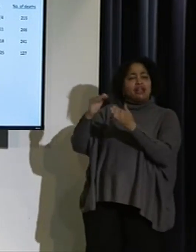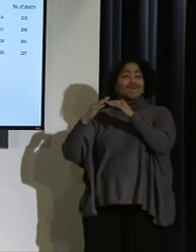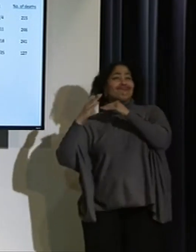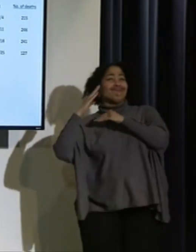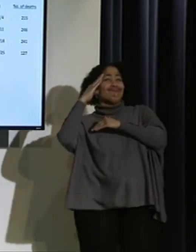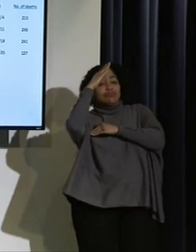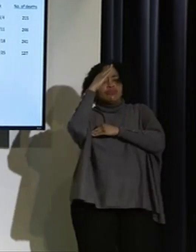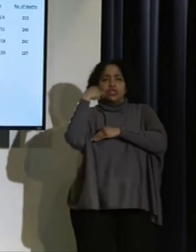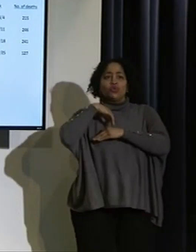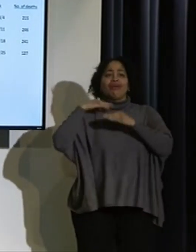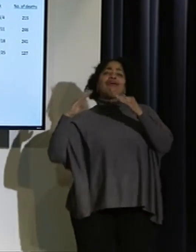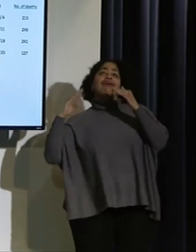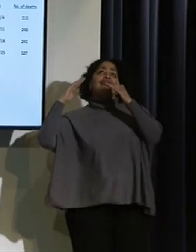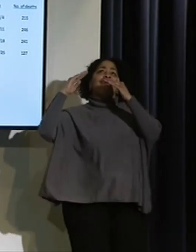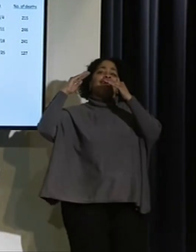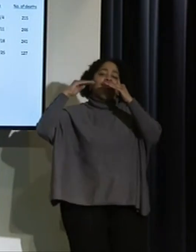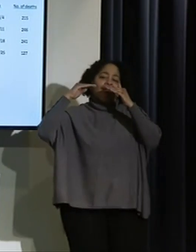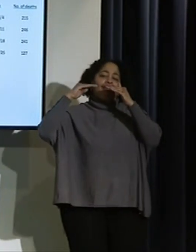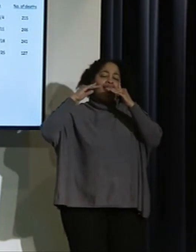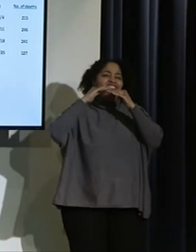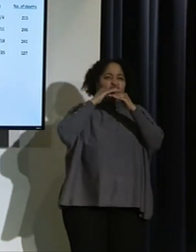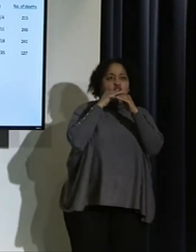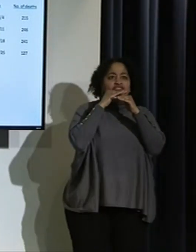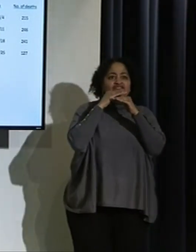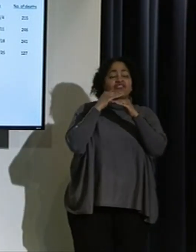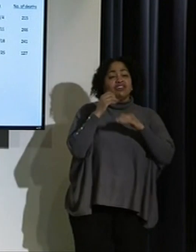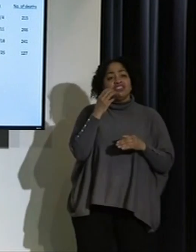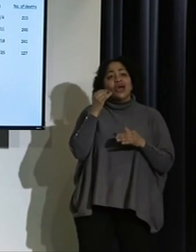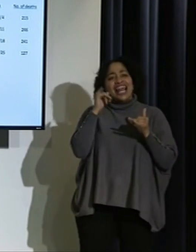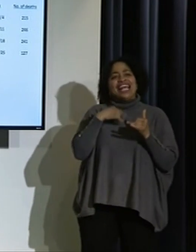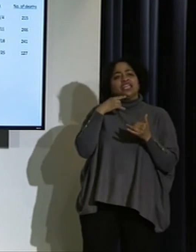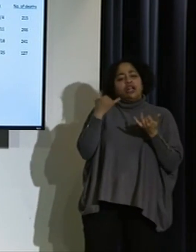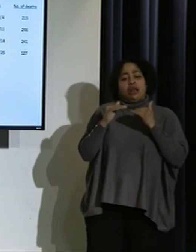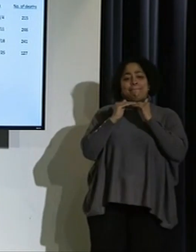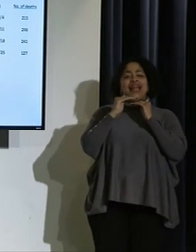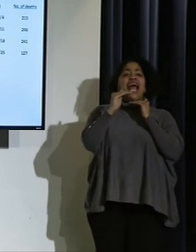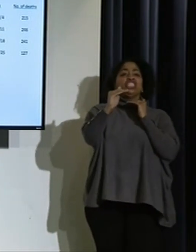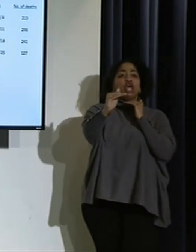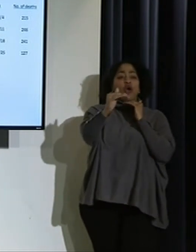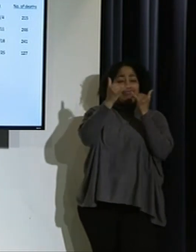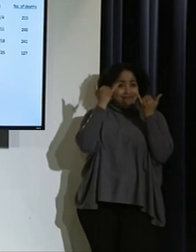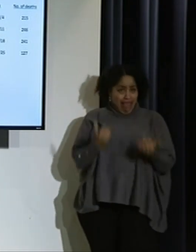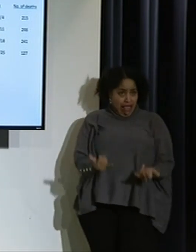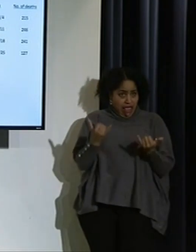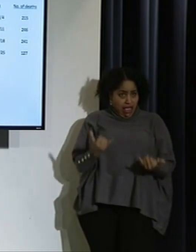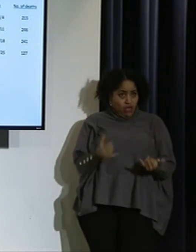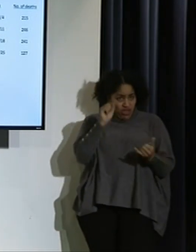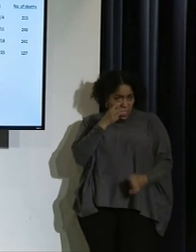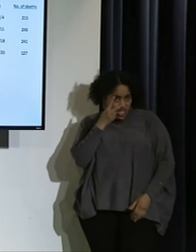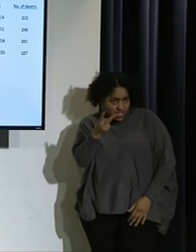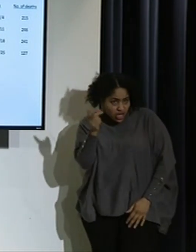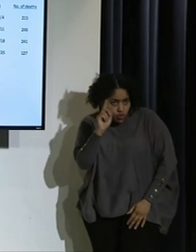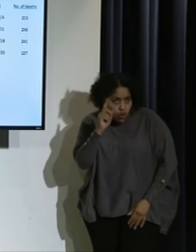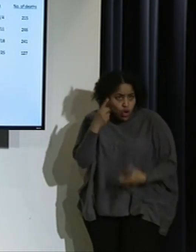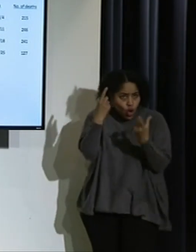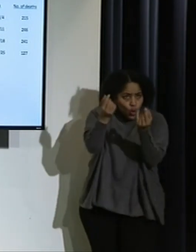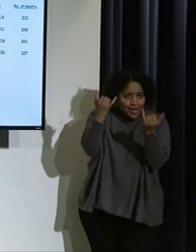Instead, we leveled off. And about 10 days ago or so, I said we're on a plateau. Now, you can see where we're